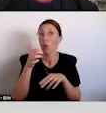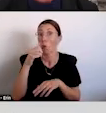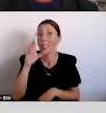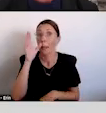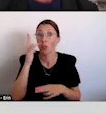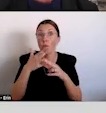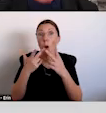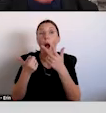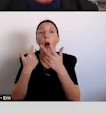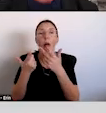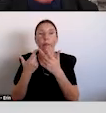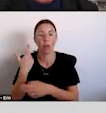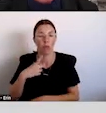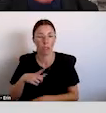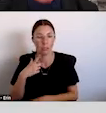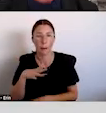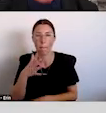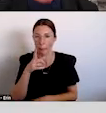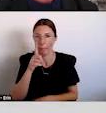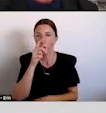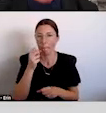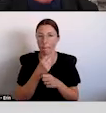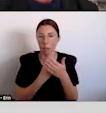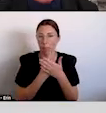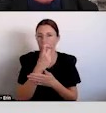purposes, it may create some problems.